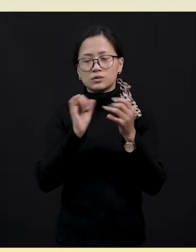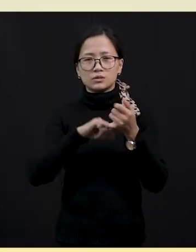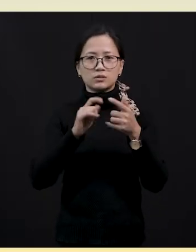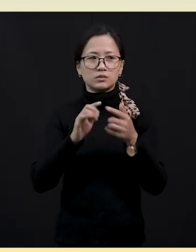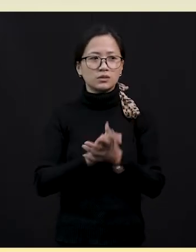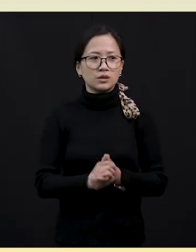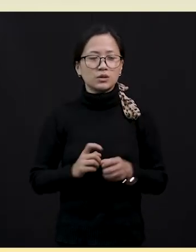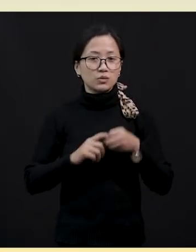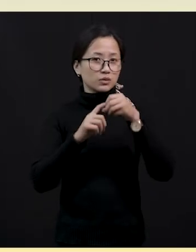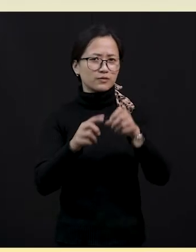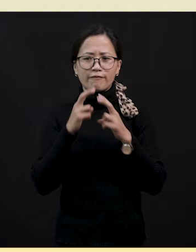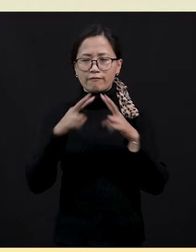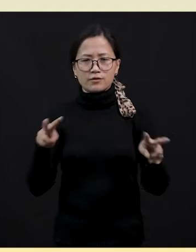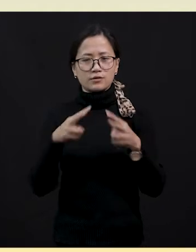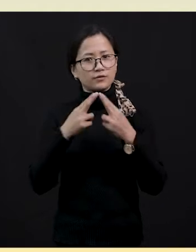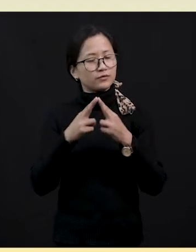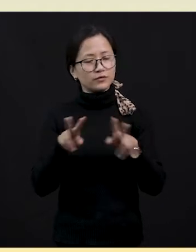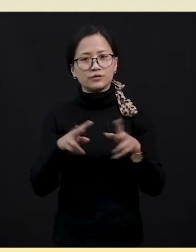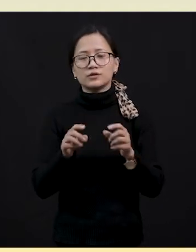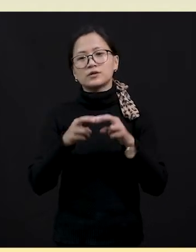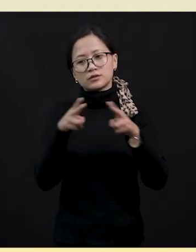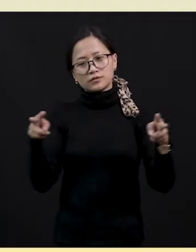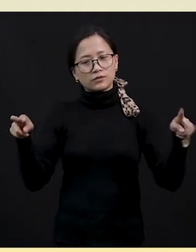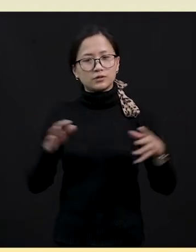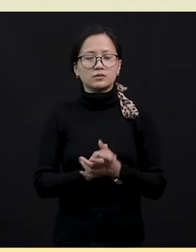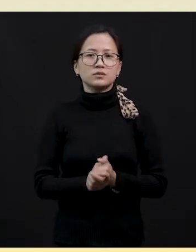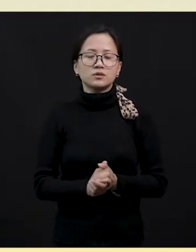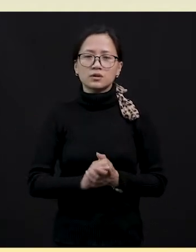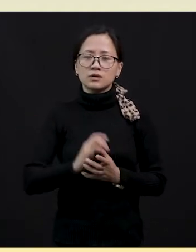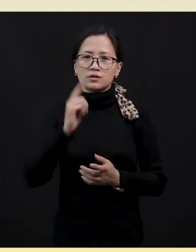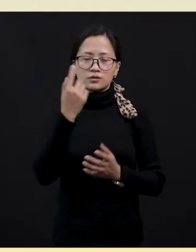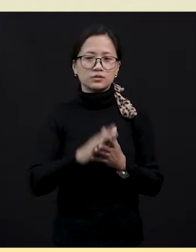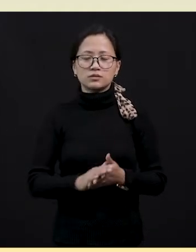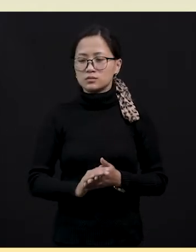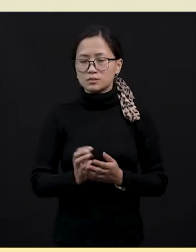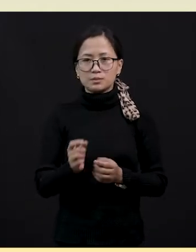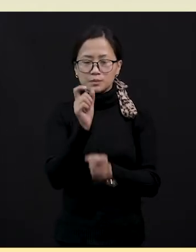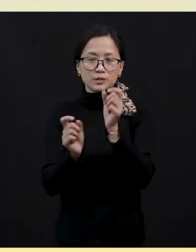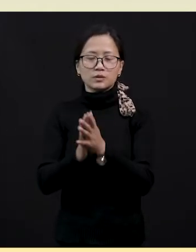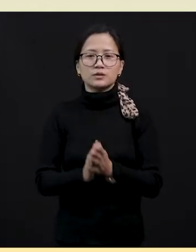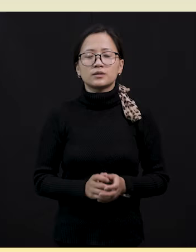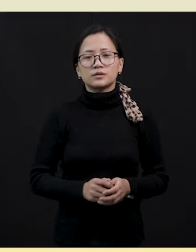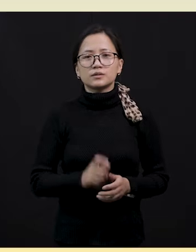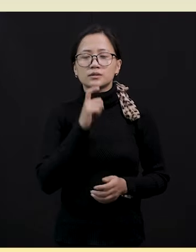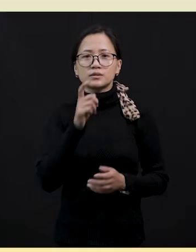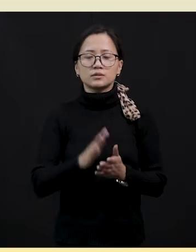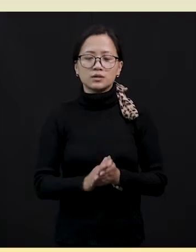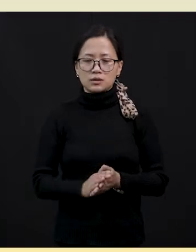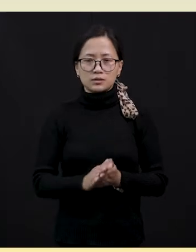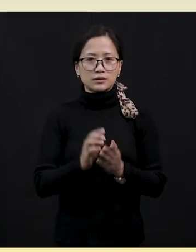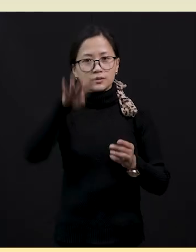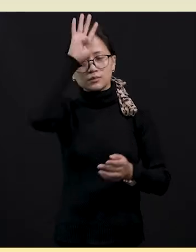very differently. So in reply to the first question, some people said the king must prepare a